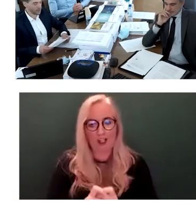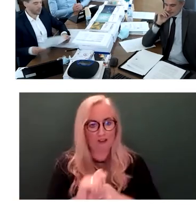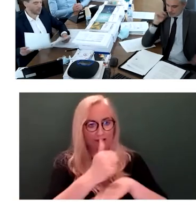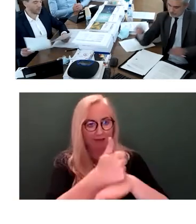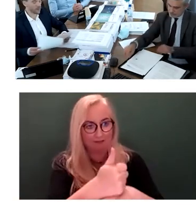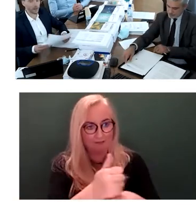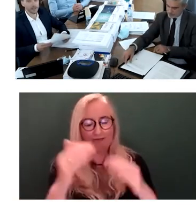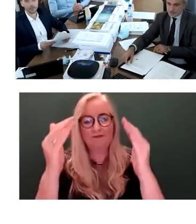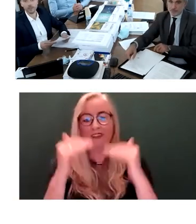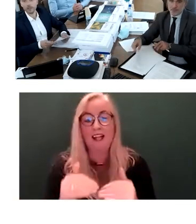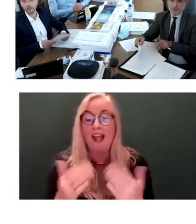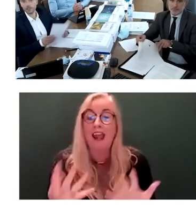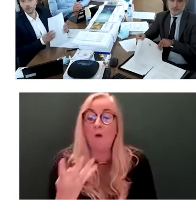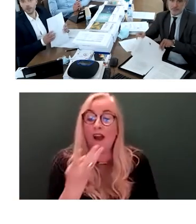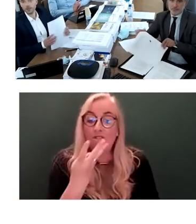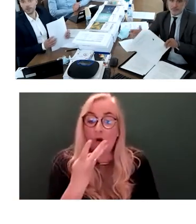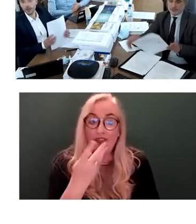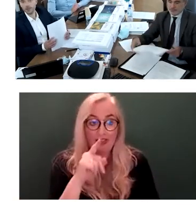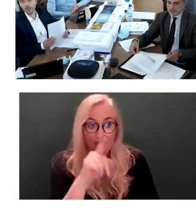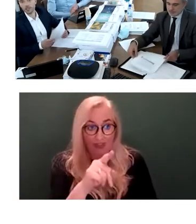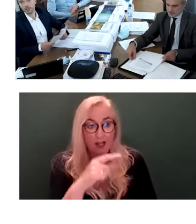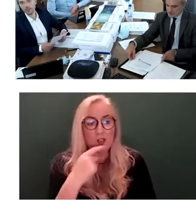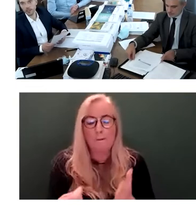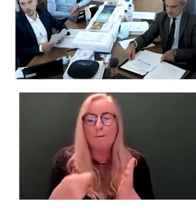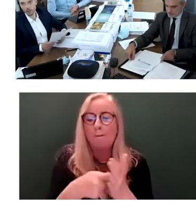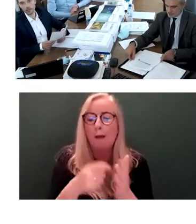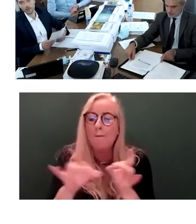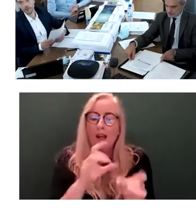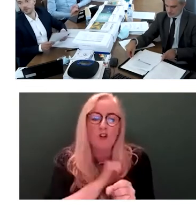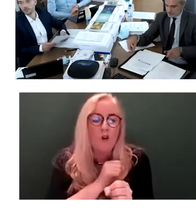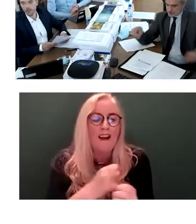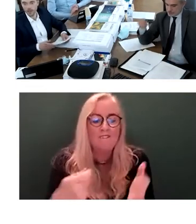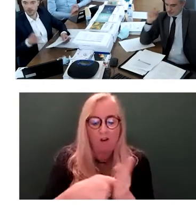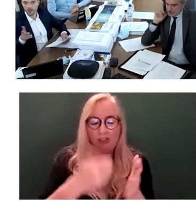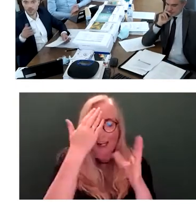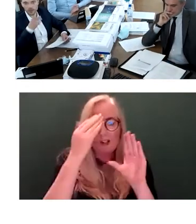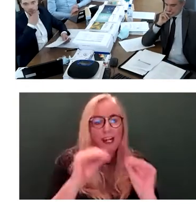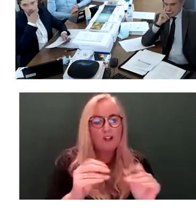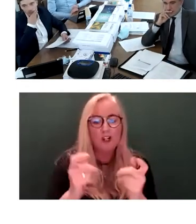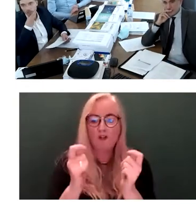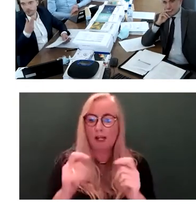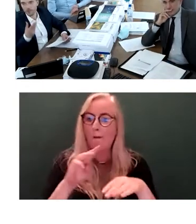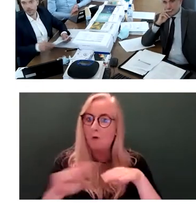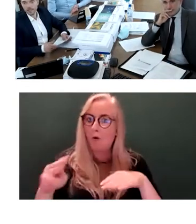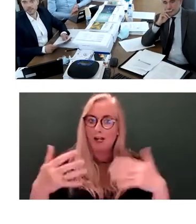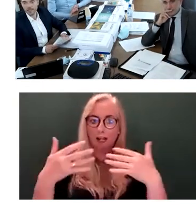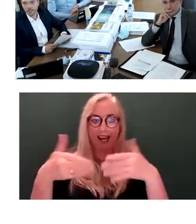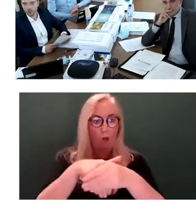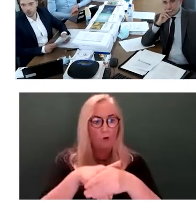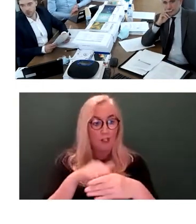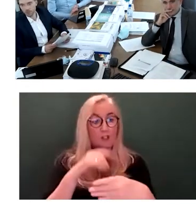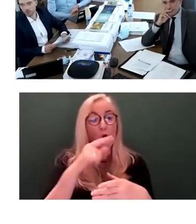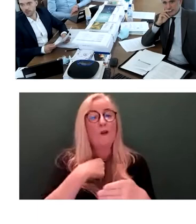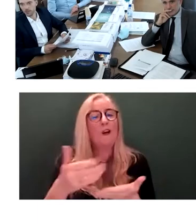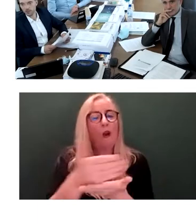Let me move to the fourth item, which is to make further education and training more inclusive. As you can see on this figure, we've collected data